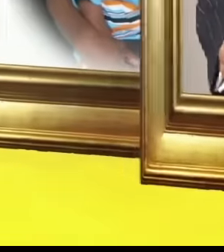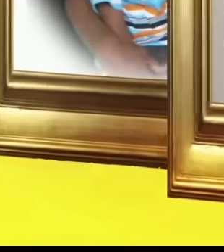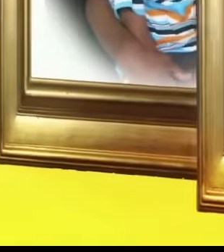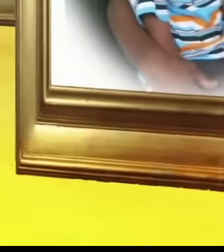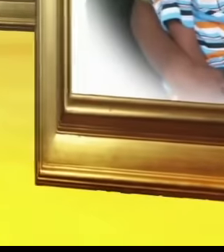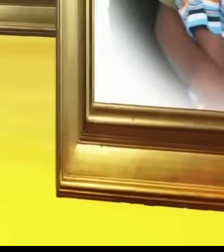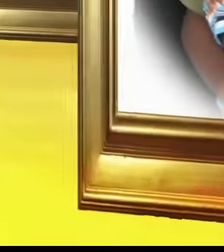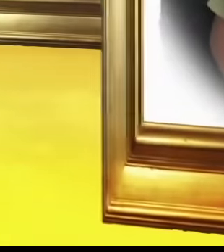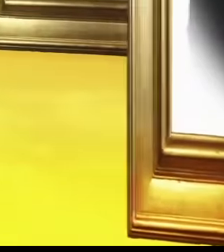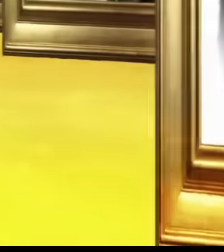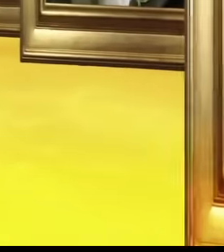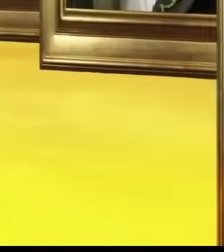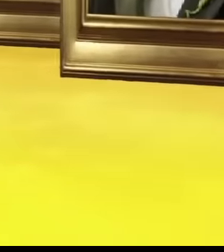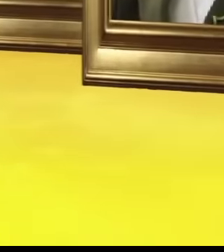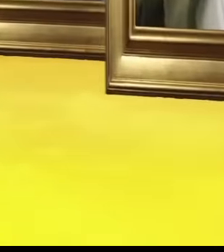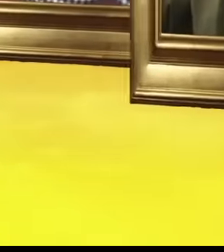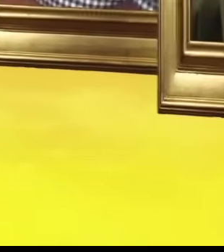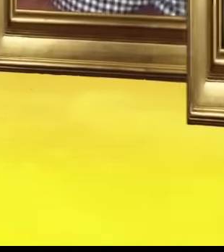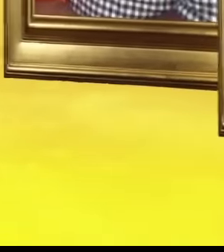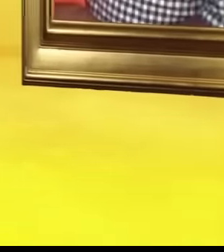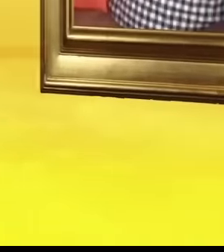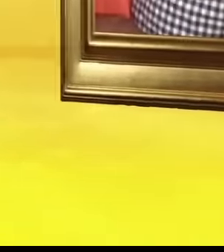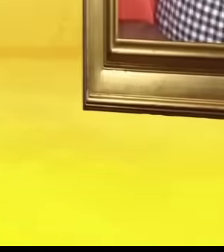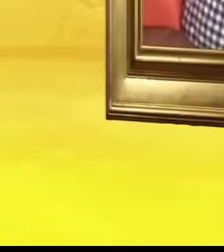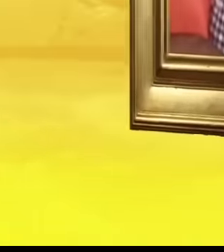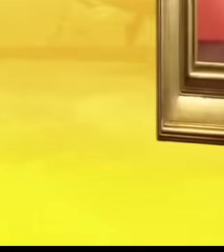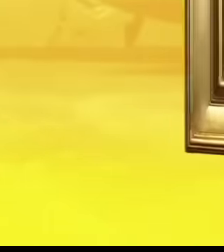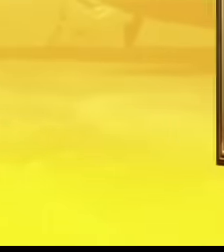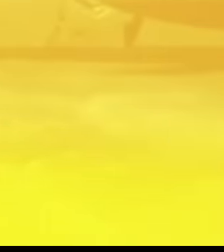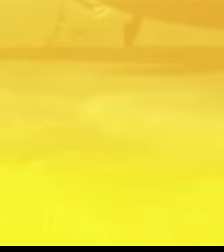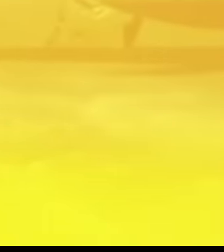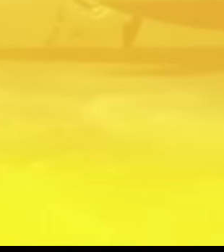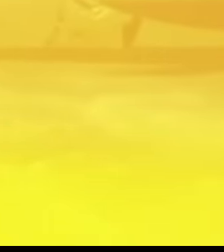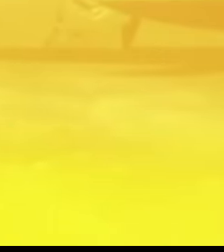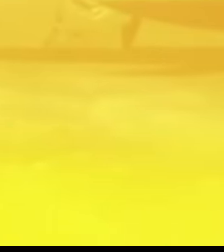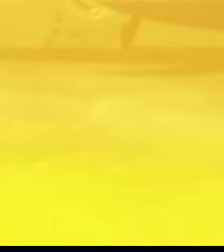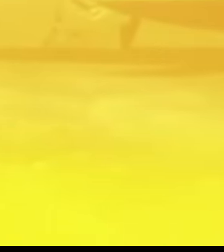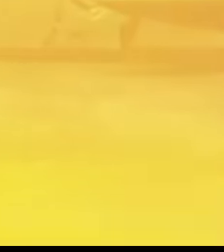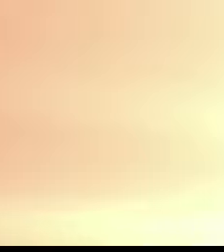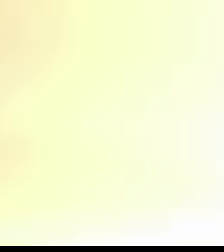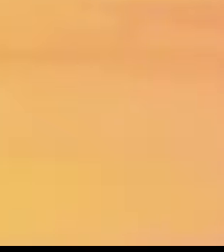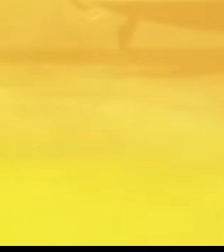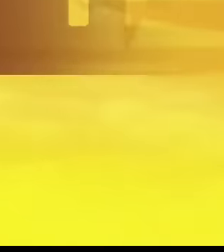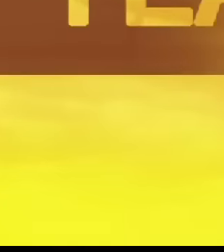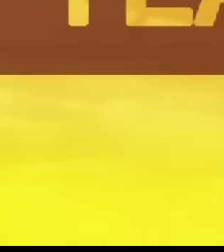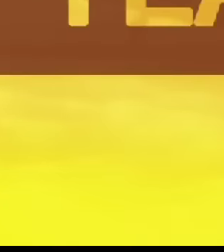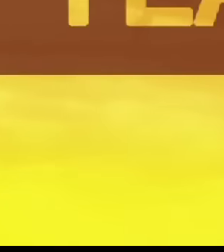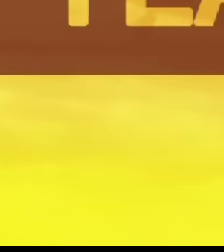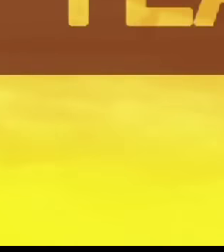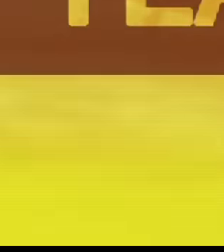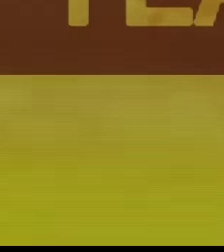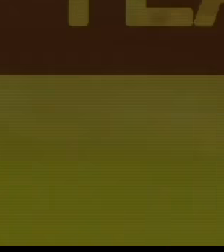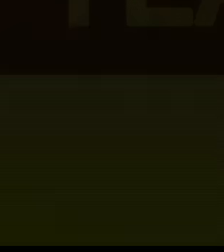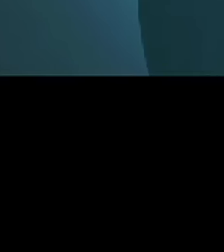And 1 year later, remembering the fallen nine. The Bahamas Tonight, the National Report starts now.